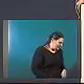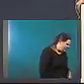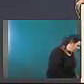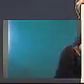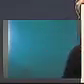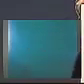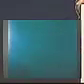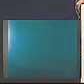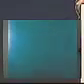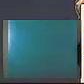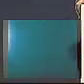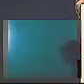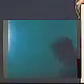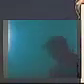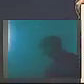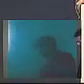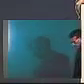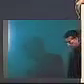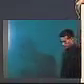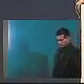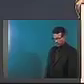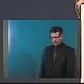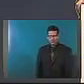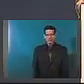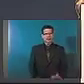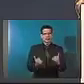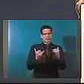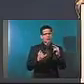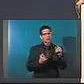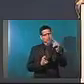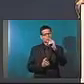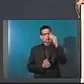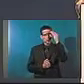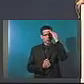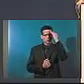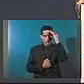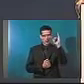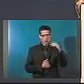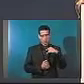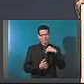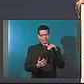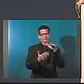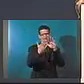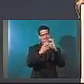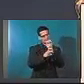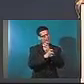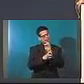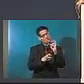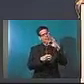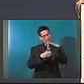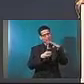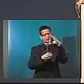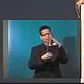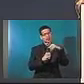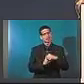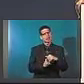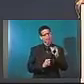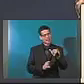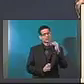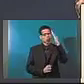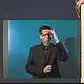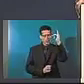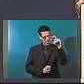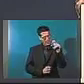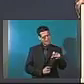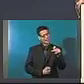Too much is at stake. Now, you all know we're facing a tough election, and that's why